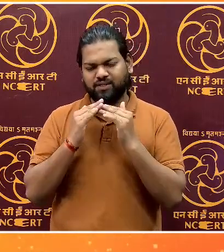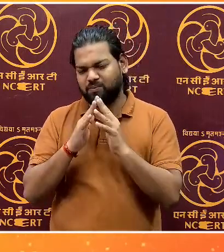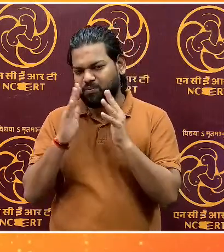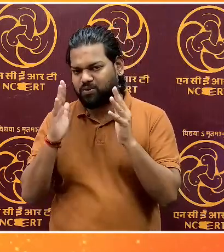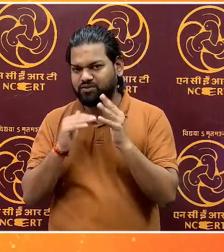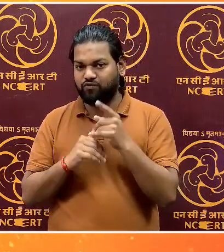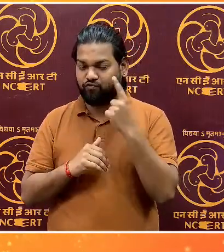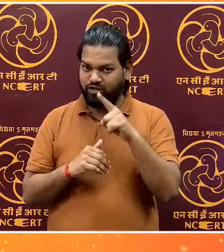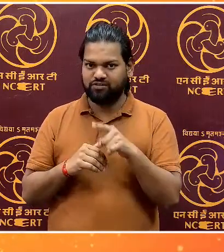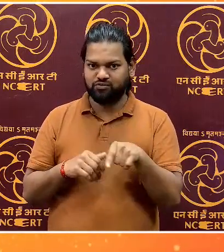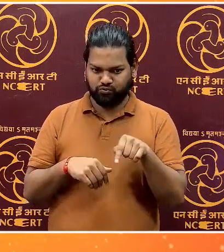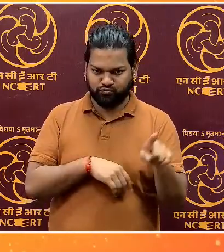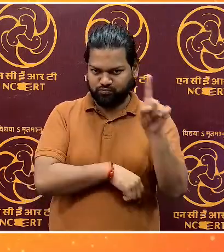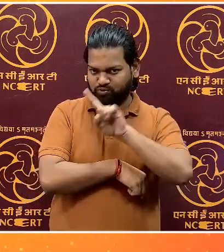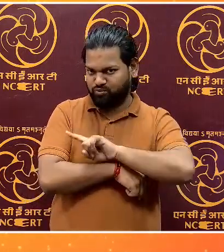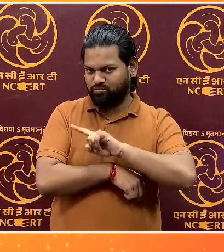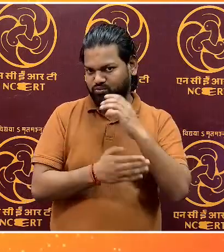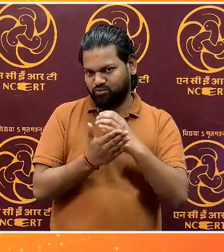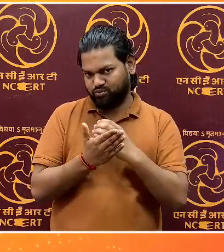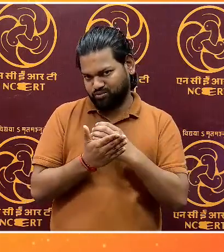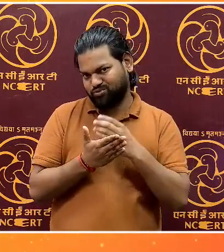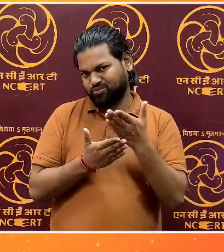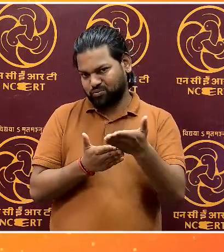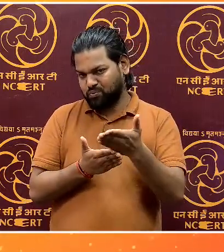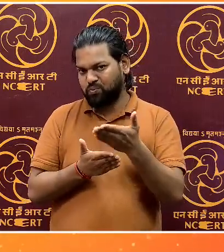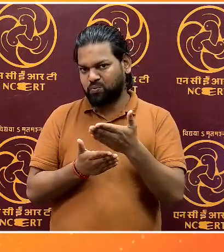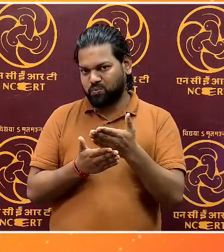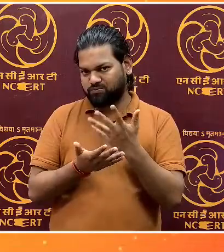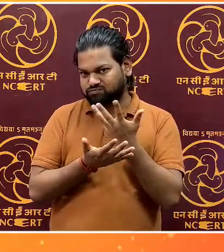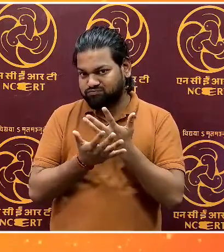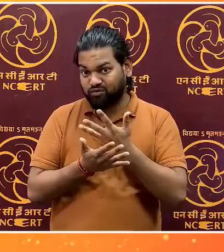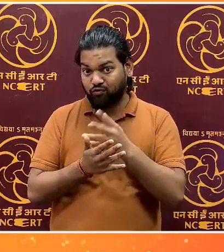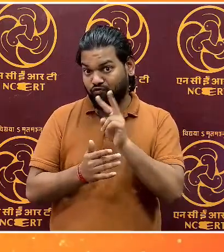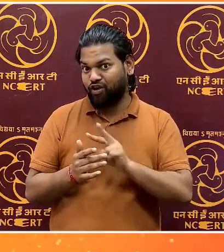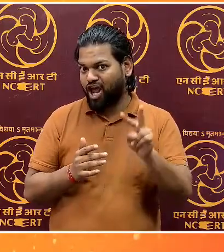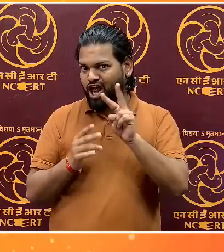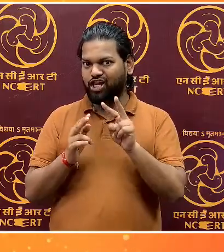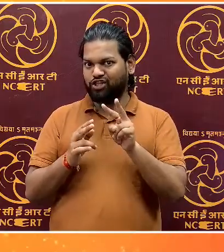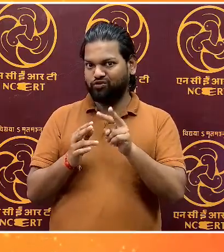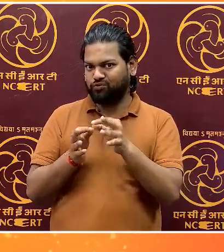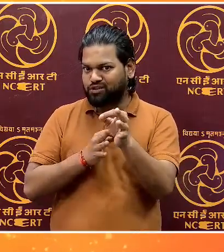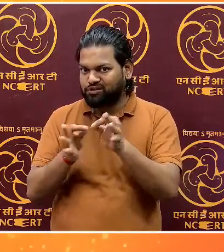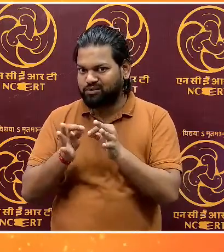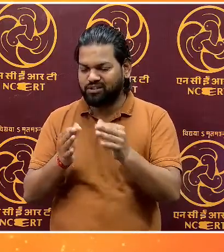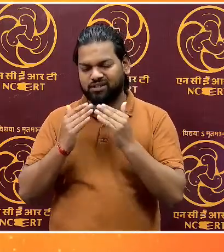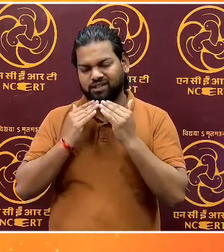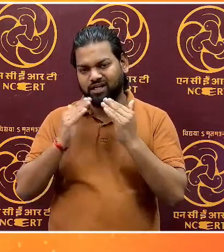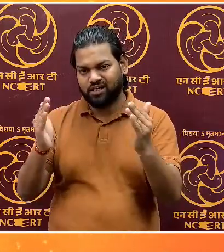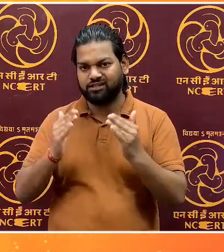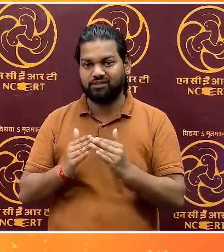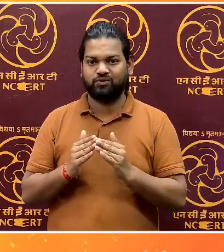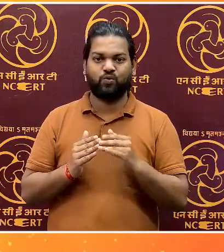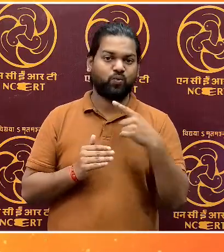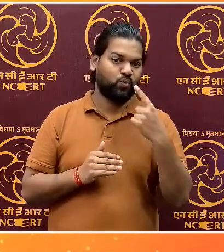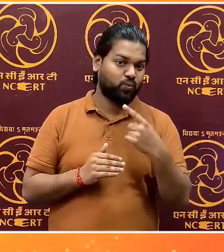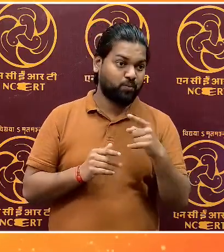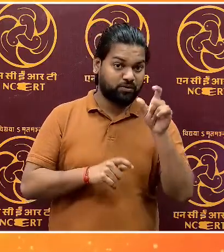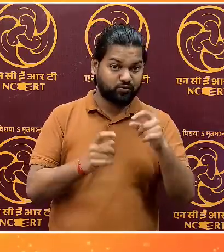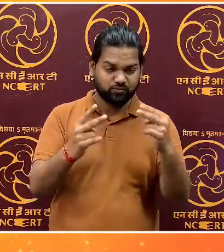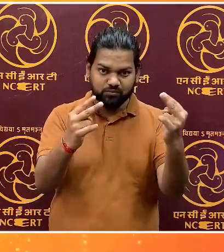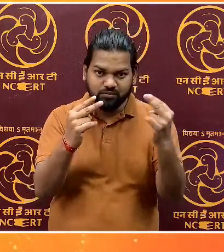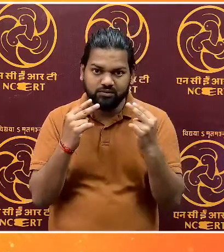much, sir, for Yeah. joining us today and providing valuable insights on this topic. Yes. Thank you so much. And thank you so much, dear viewers,